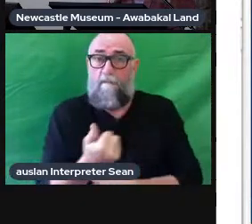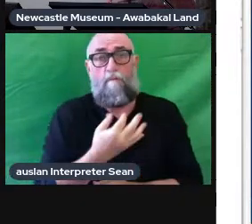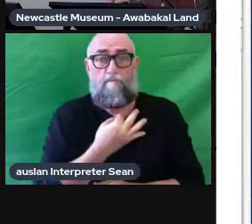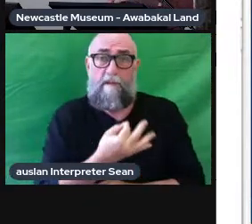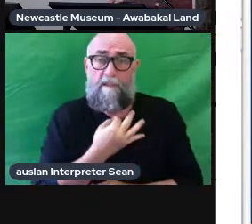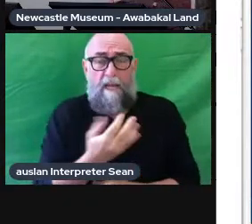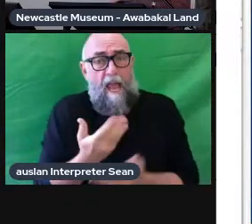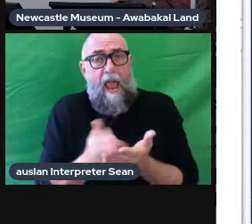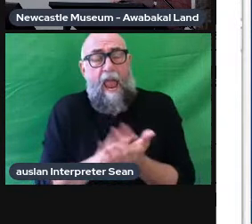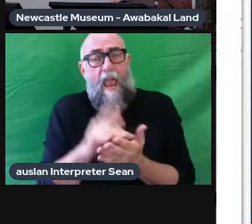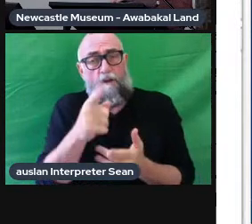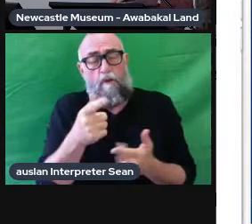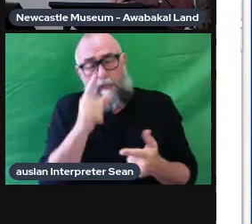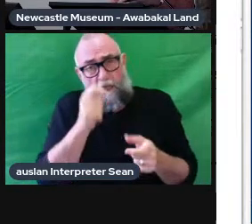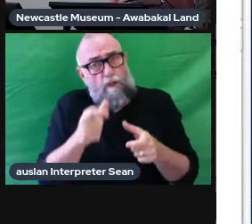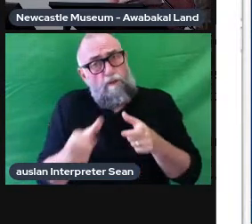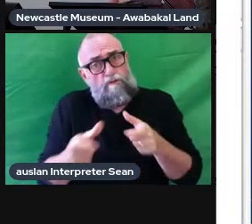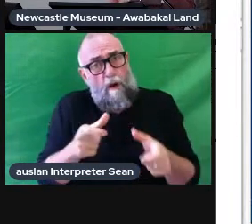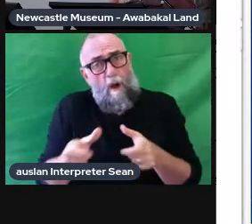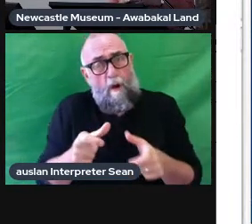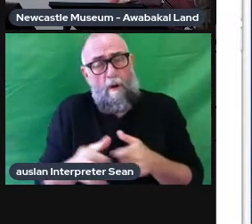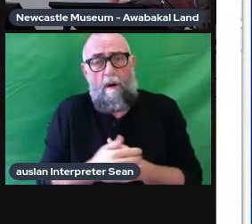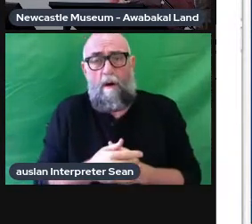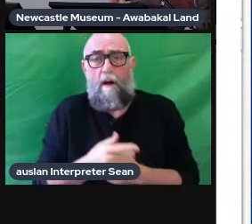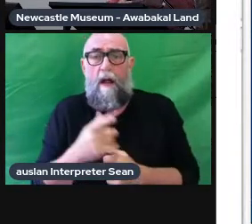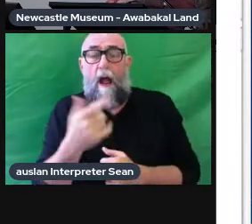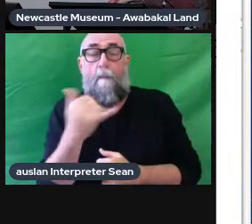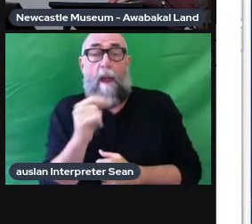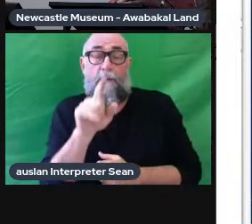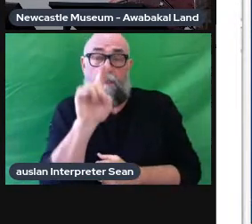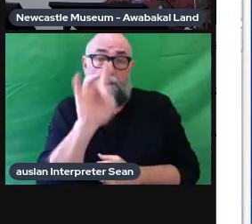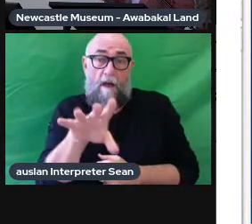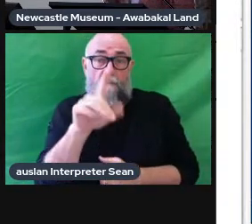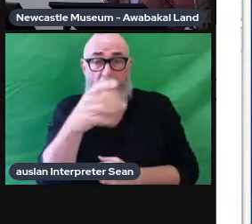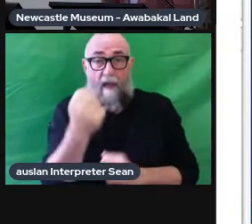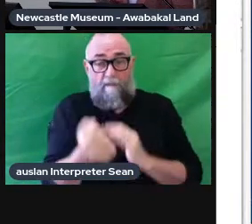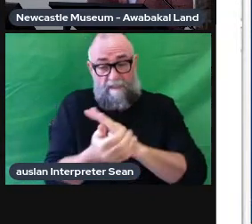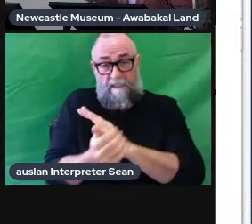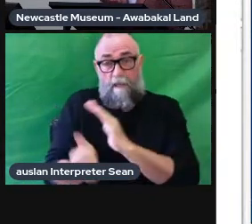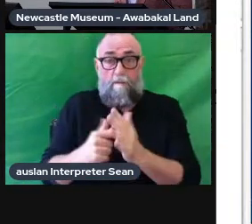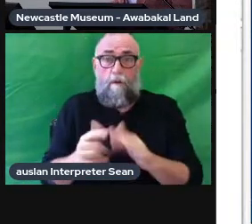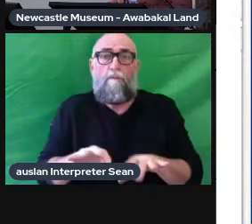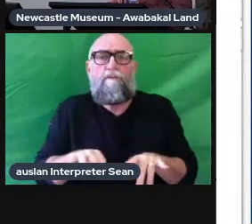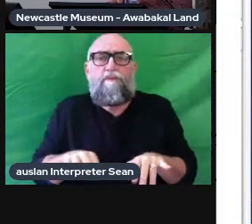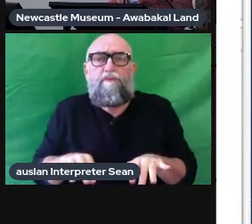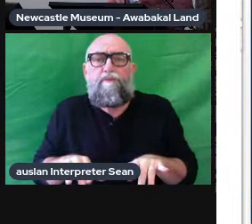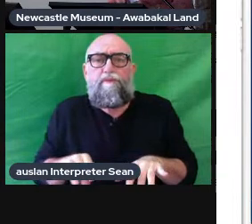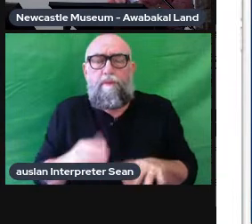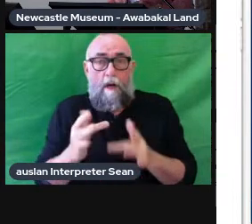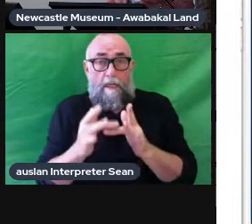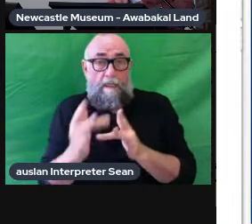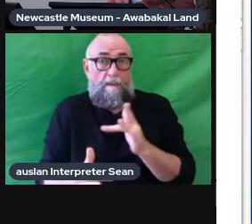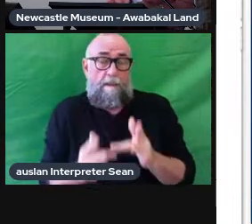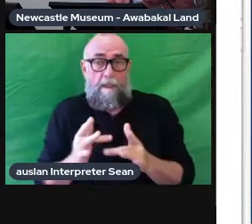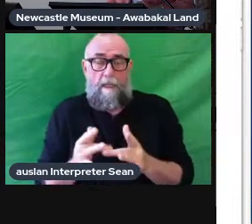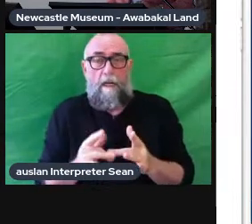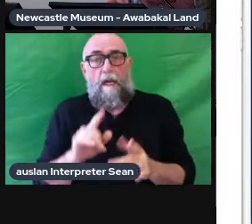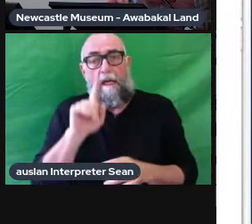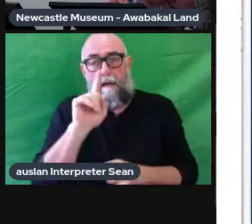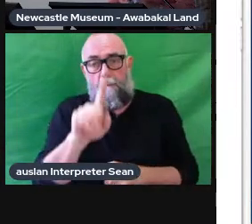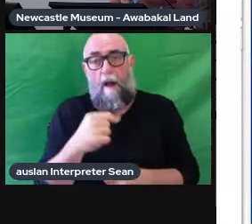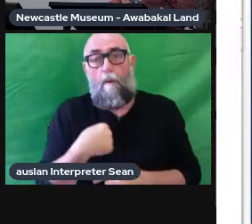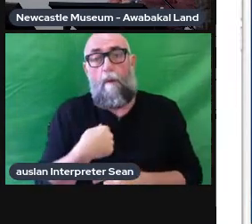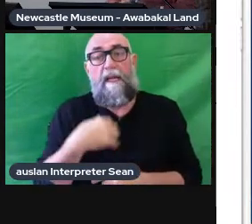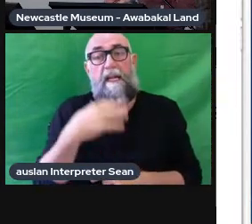if you are technologically savvy and you'd like to go online and explore some options yourself, I want to flag for you that there is something called a